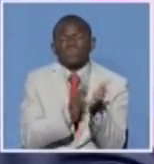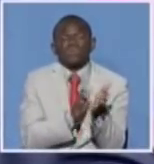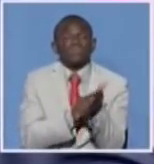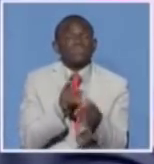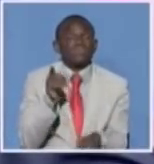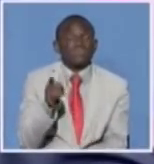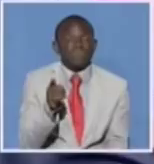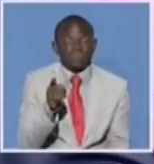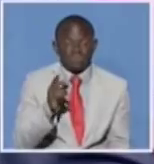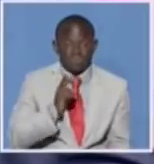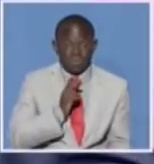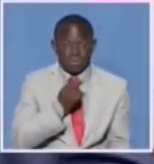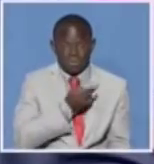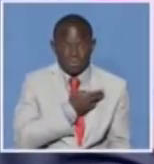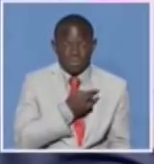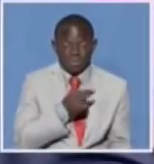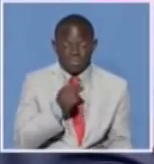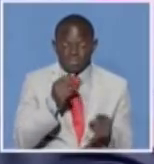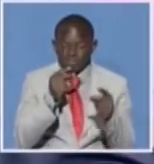about 99%.